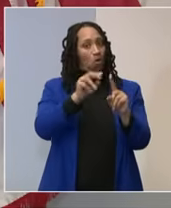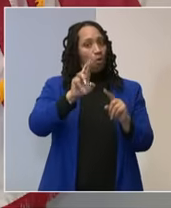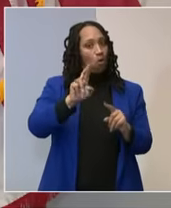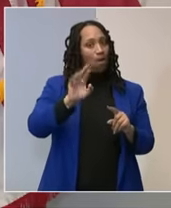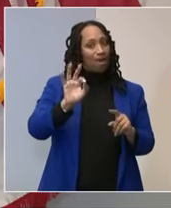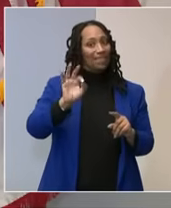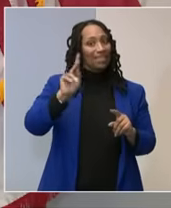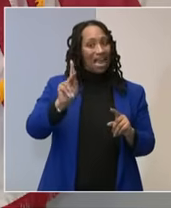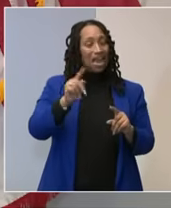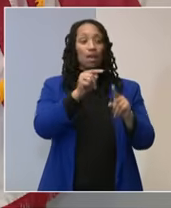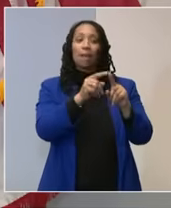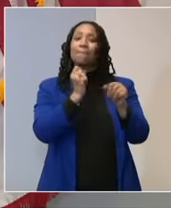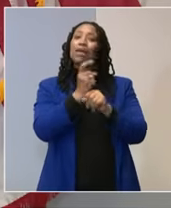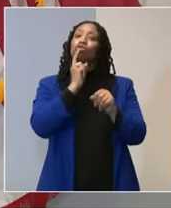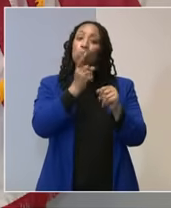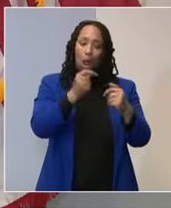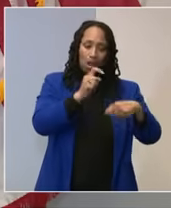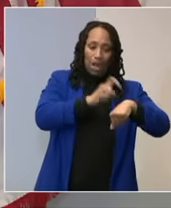And